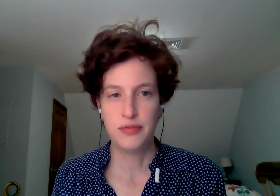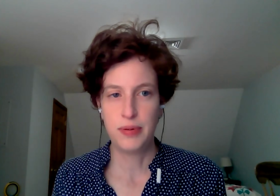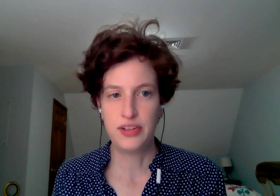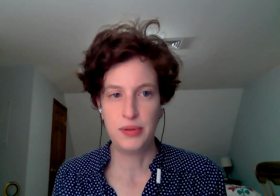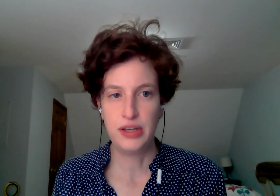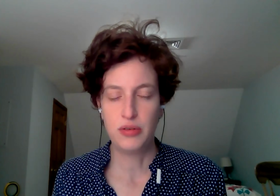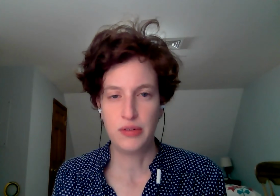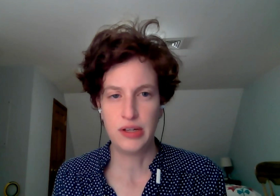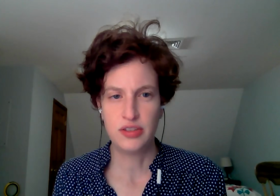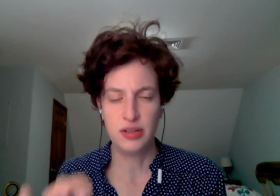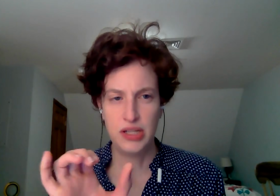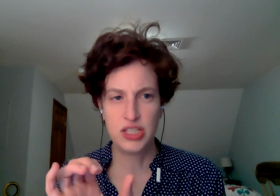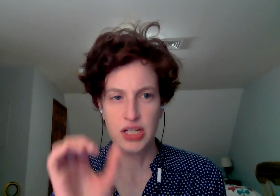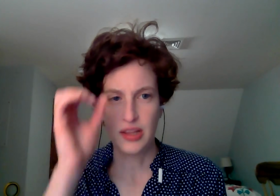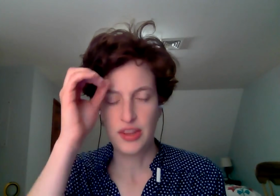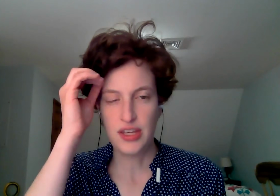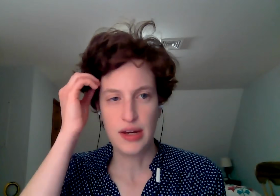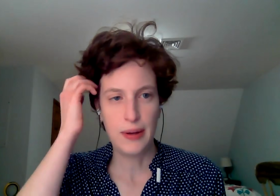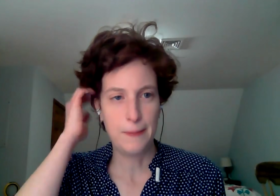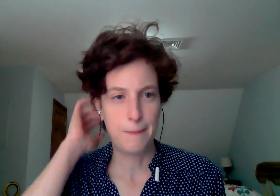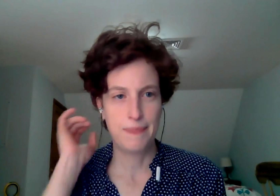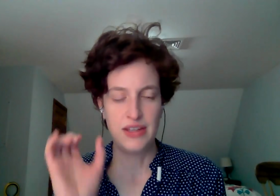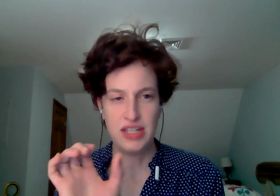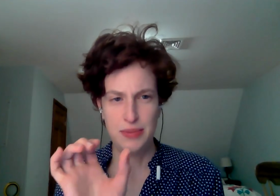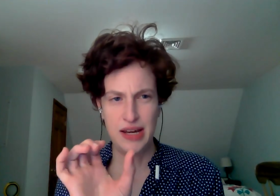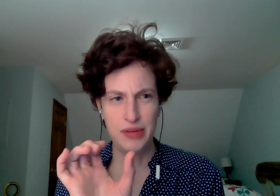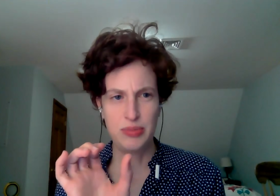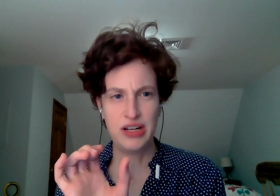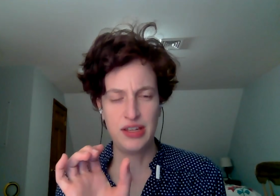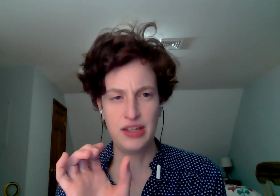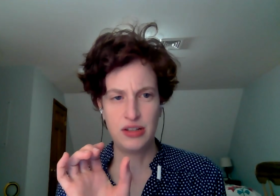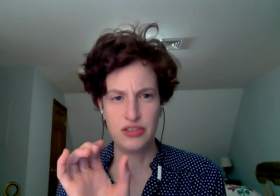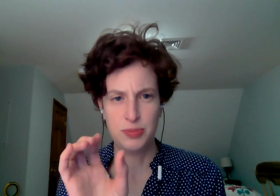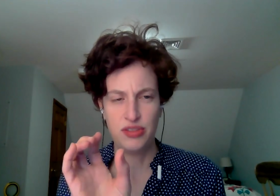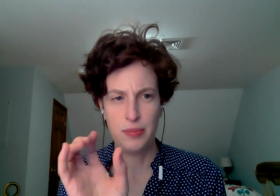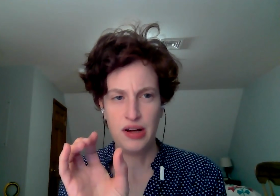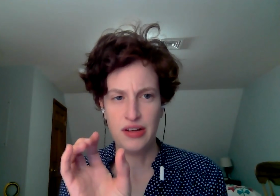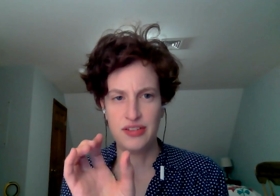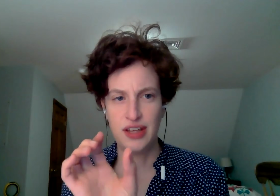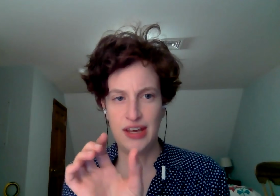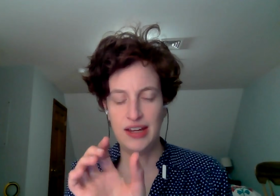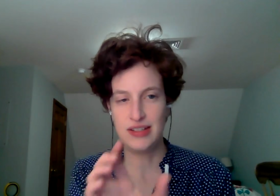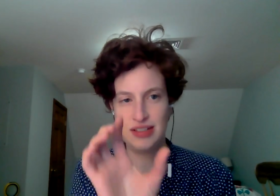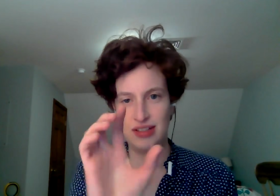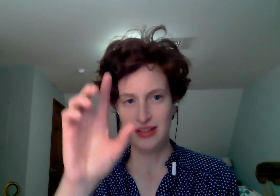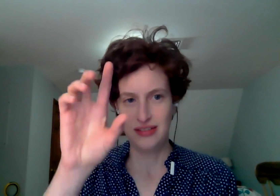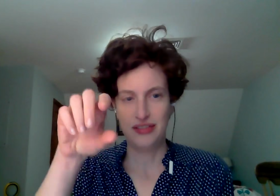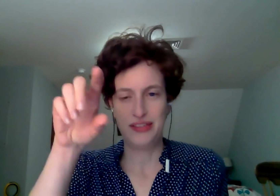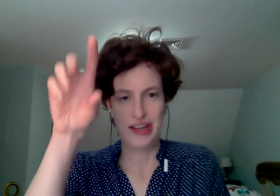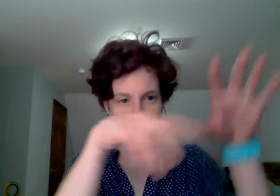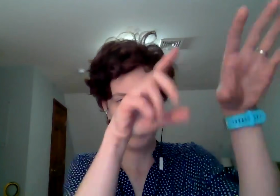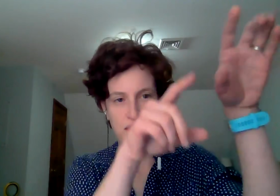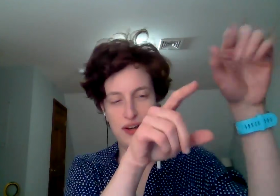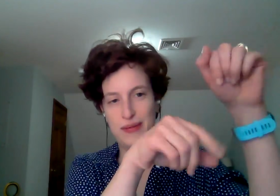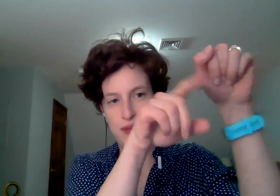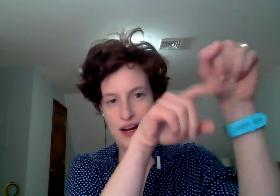I have possibly a quick one. So you mentioned the TBI measurement, I think, includes both the pause and